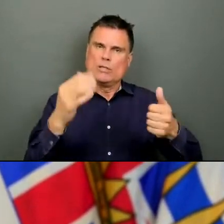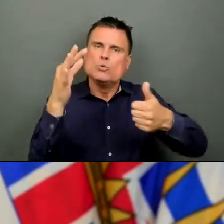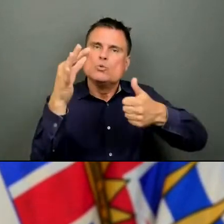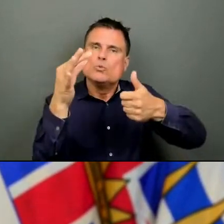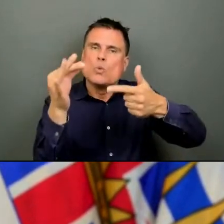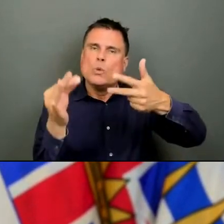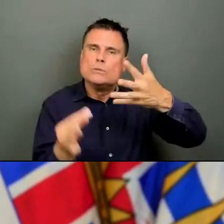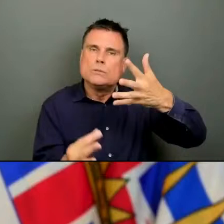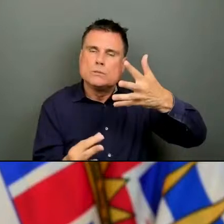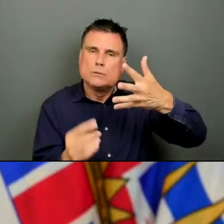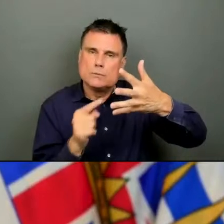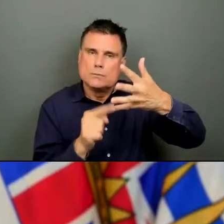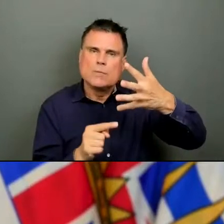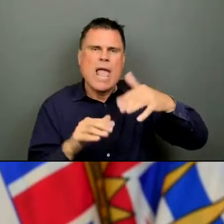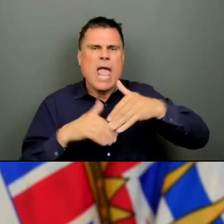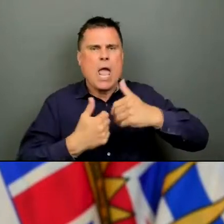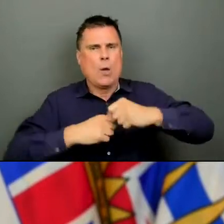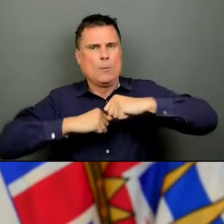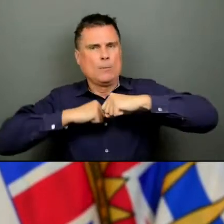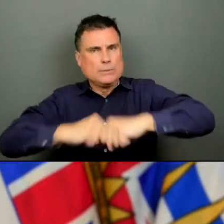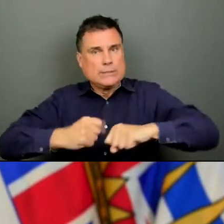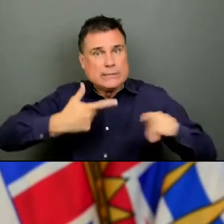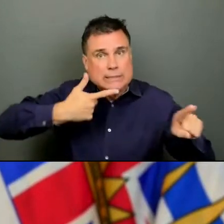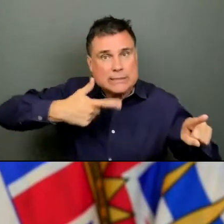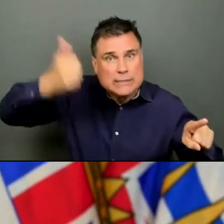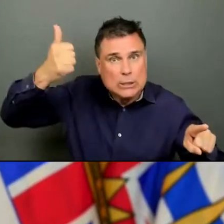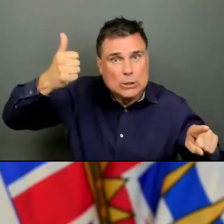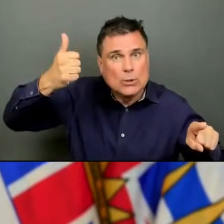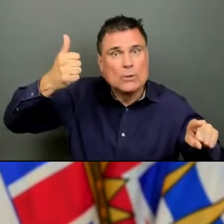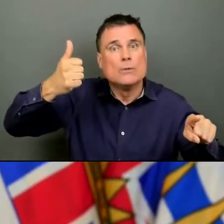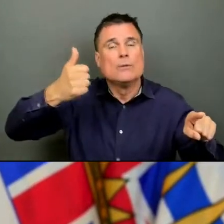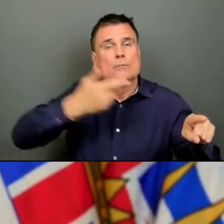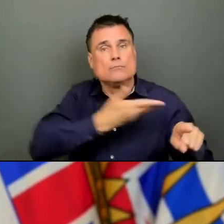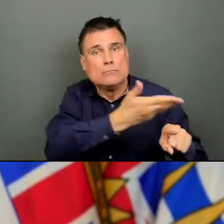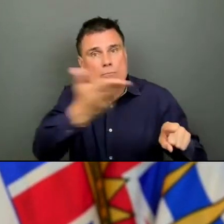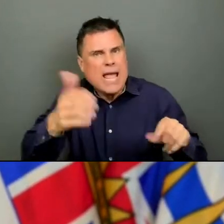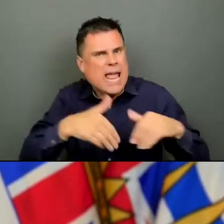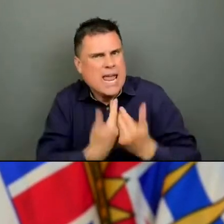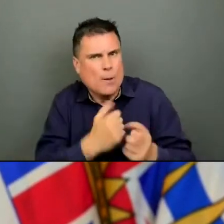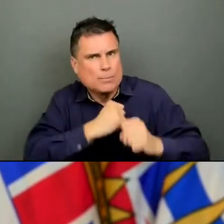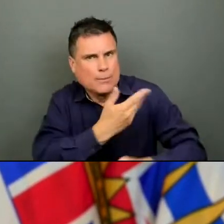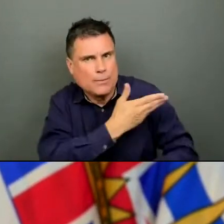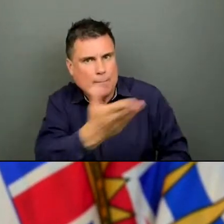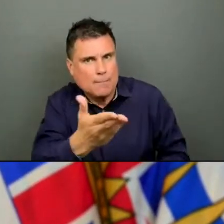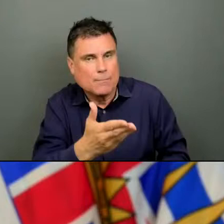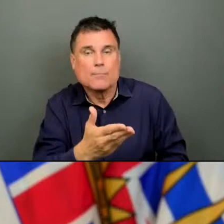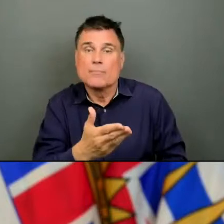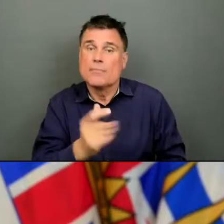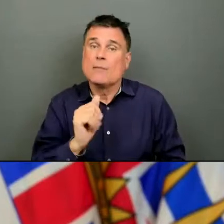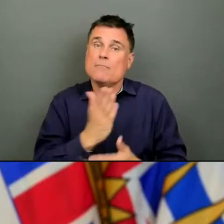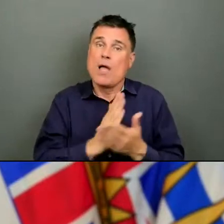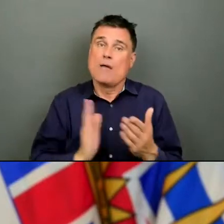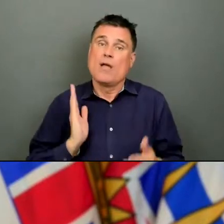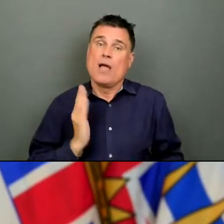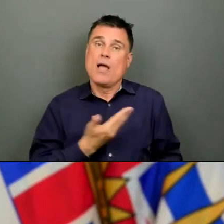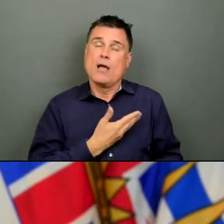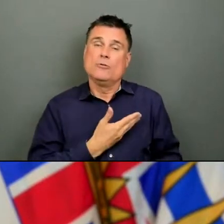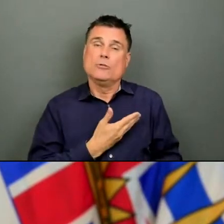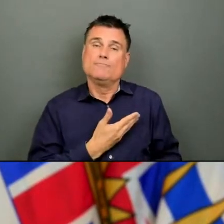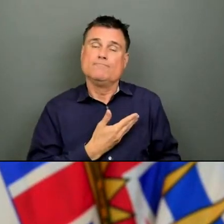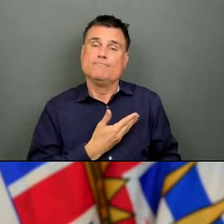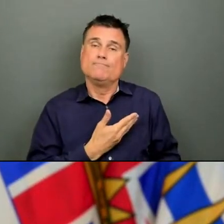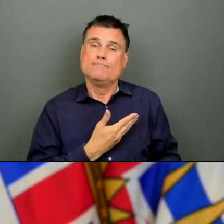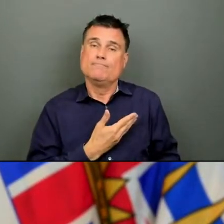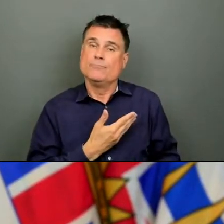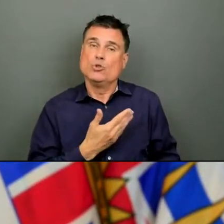residents in long-term care are protected to the fullest extent possible. And that is part of that. It will be ensuring that people